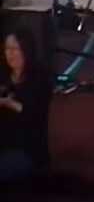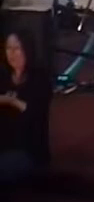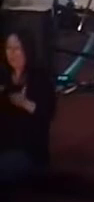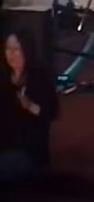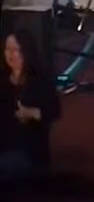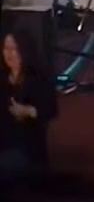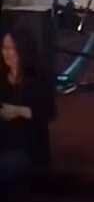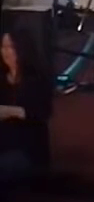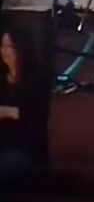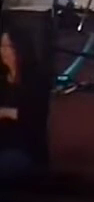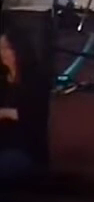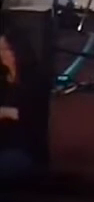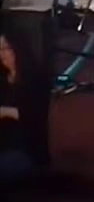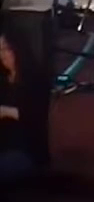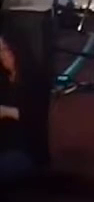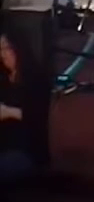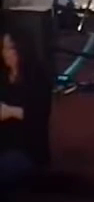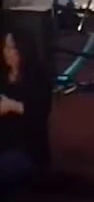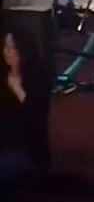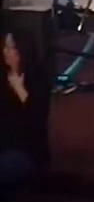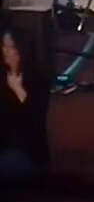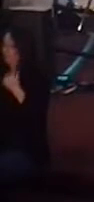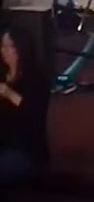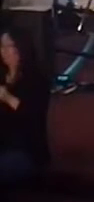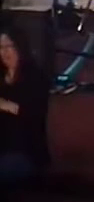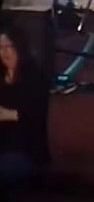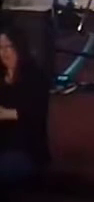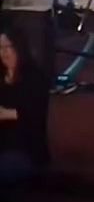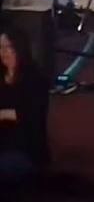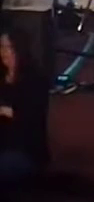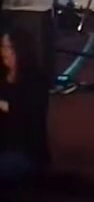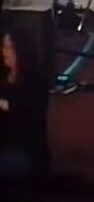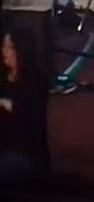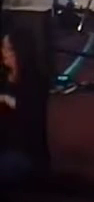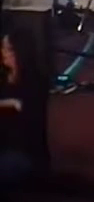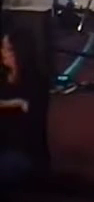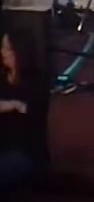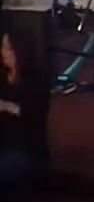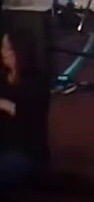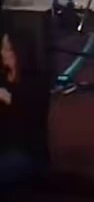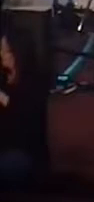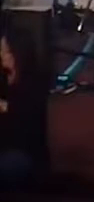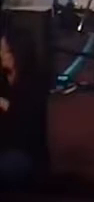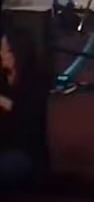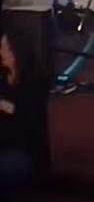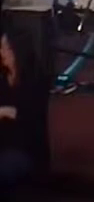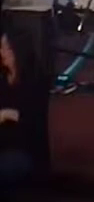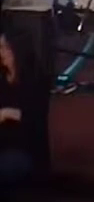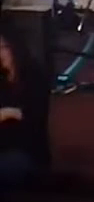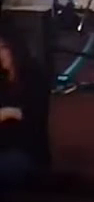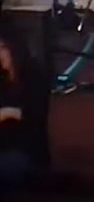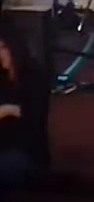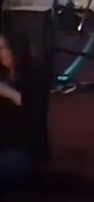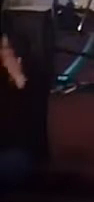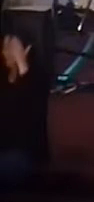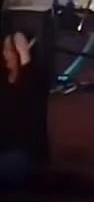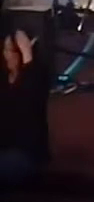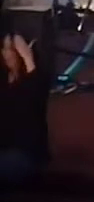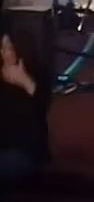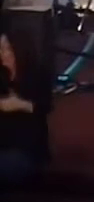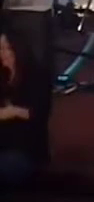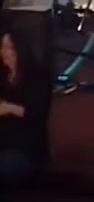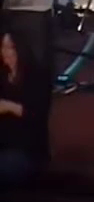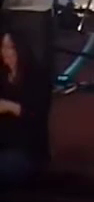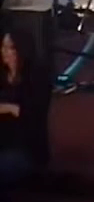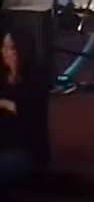be an expert in youth ministry and what it's like dealing with early childhood development. You also have to wear another hat of what it's like to be an outreach